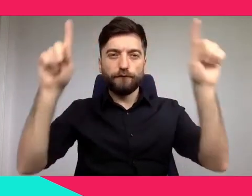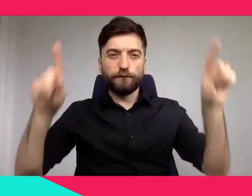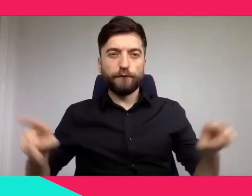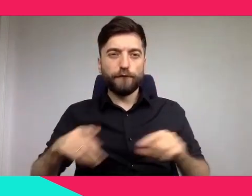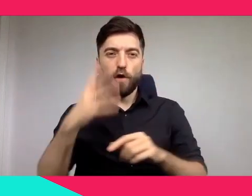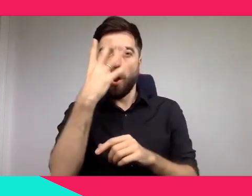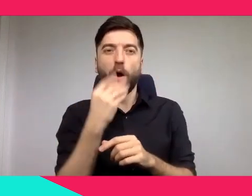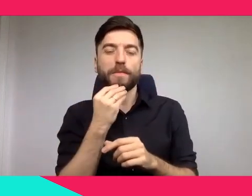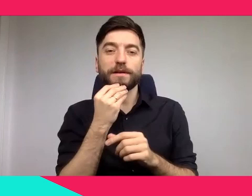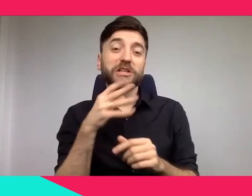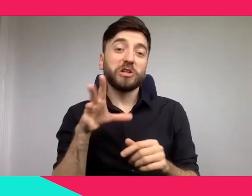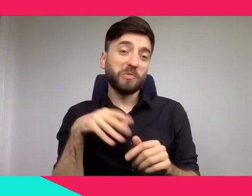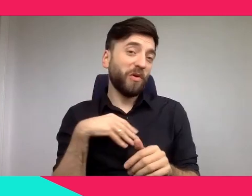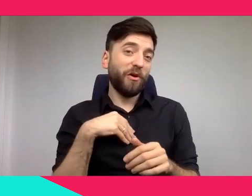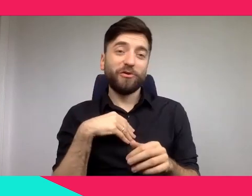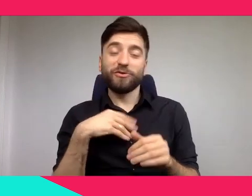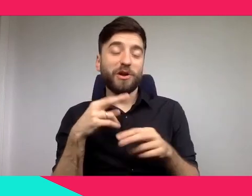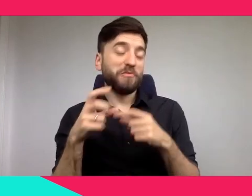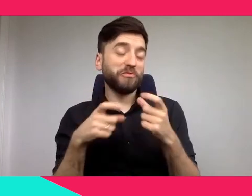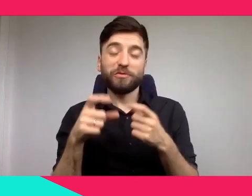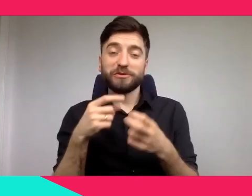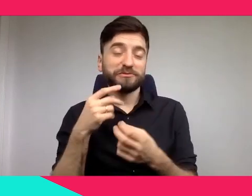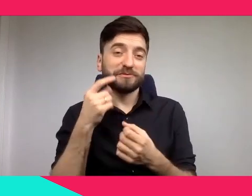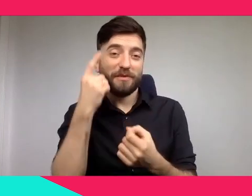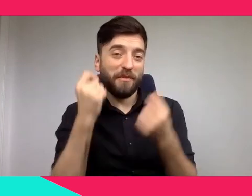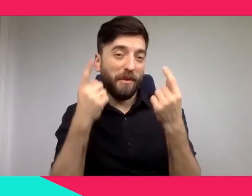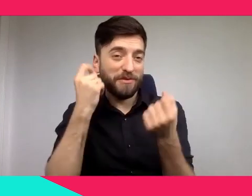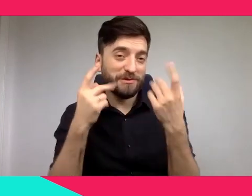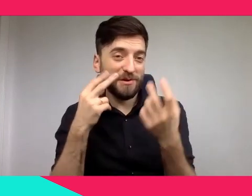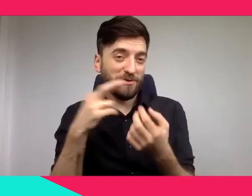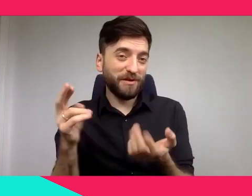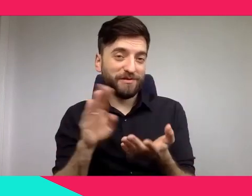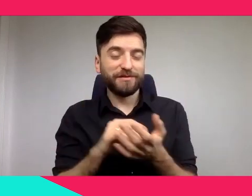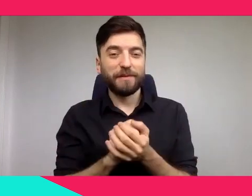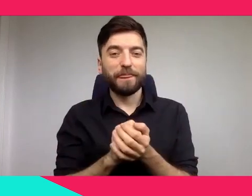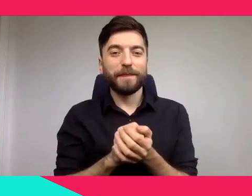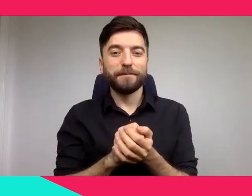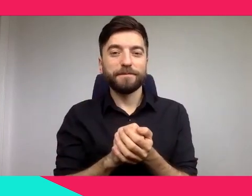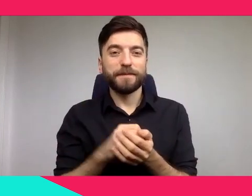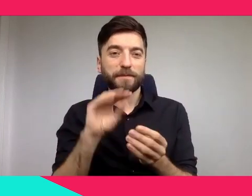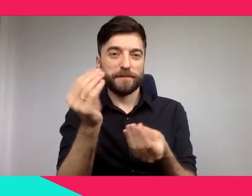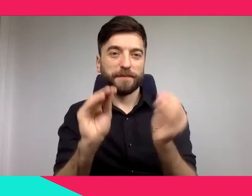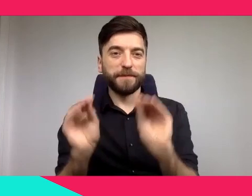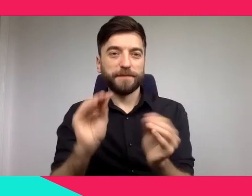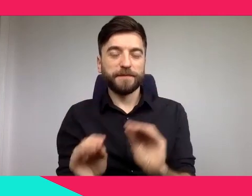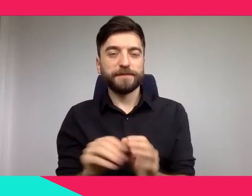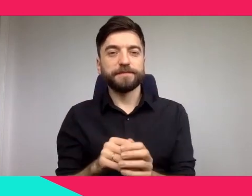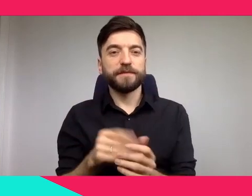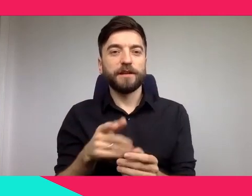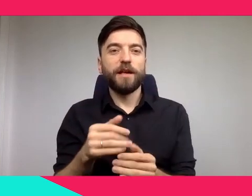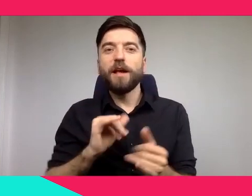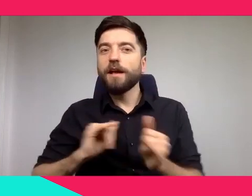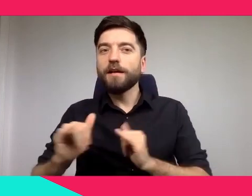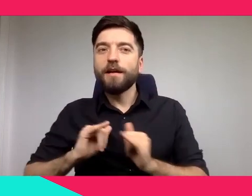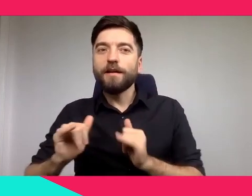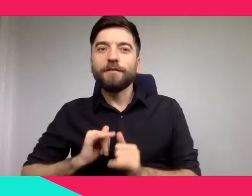app, management at the Rijksmuseum was really fascinated by the possibilities of the digital